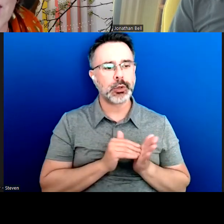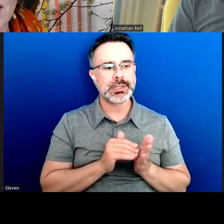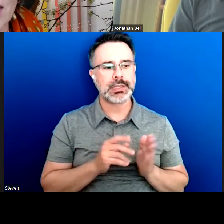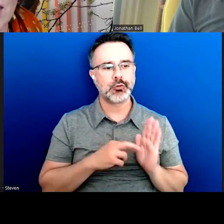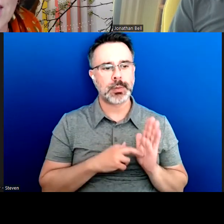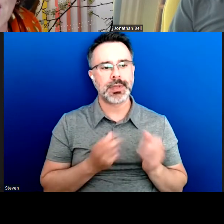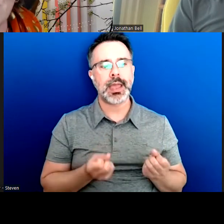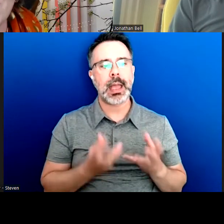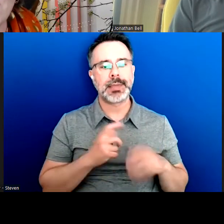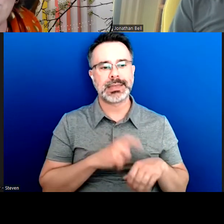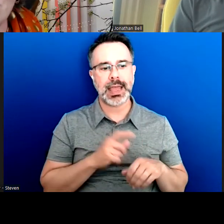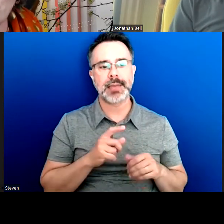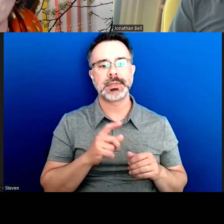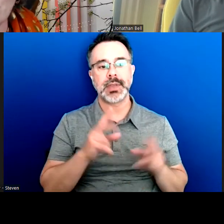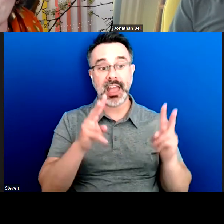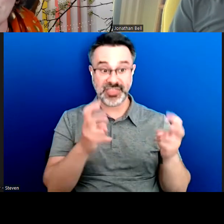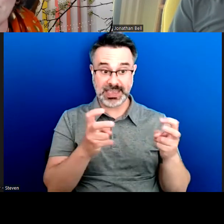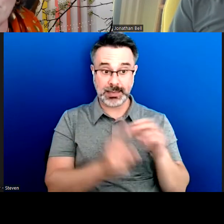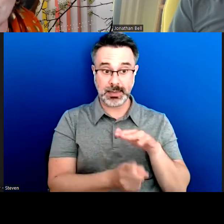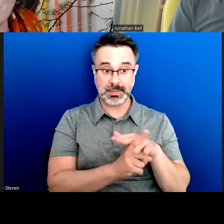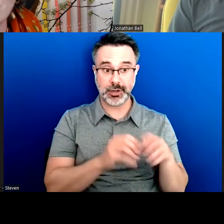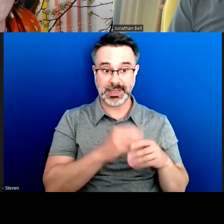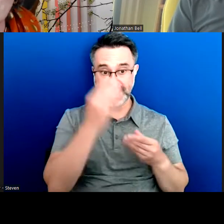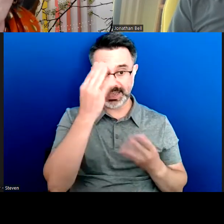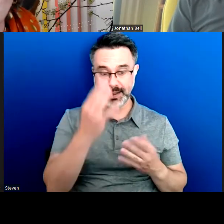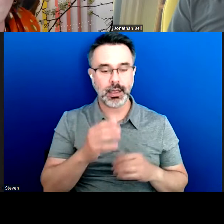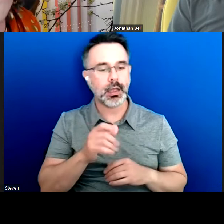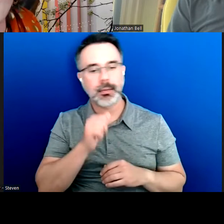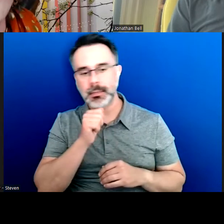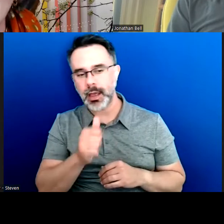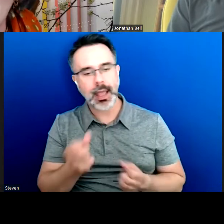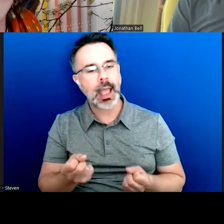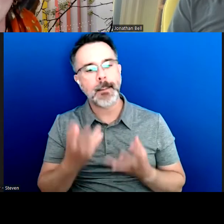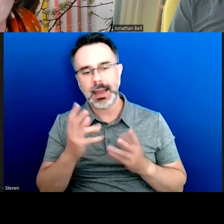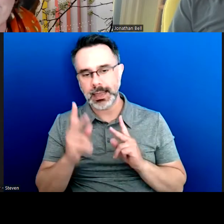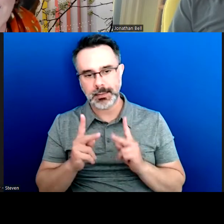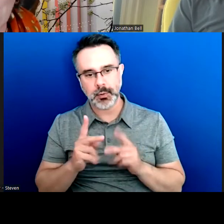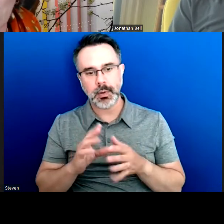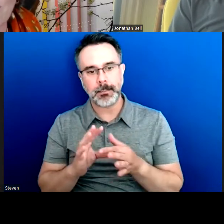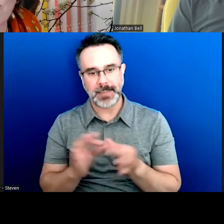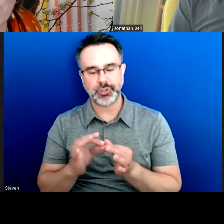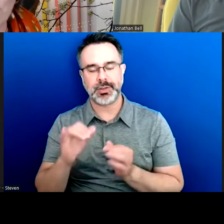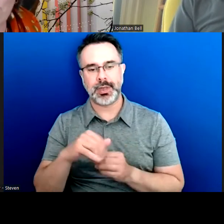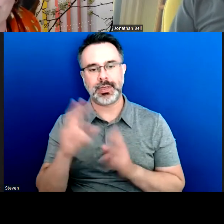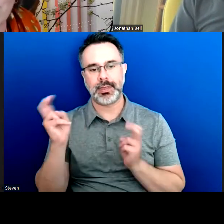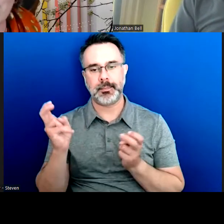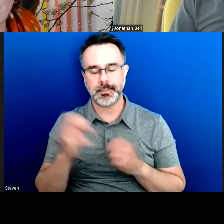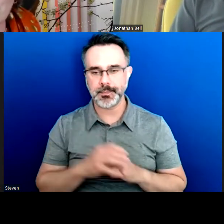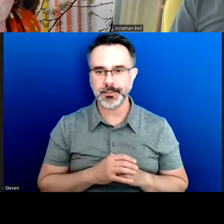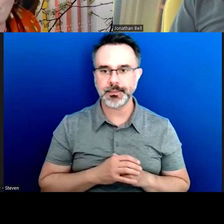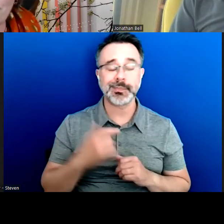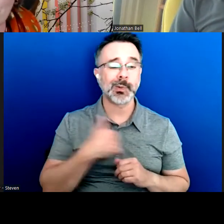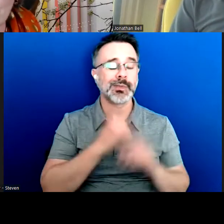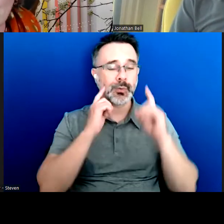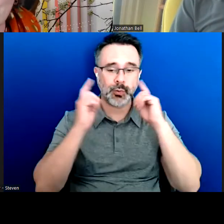in the data, not how many people mentioned a theme. This is important. As we present how often we heard various